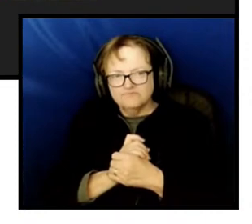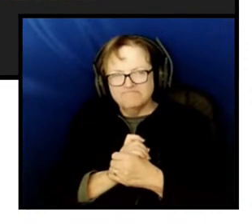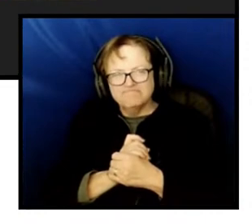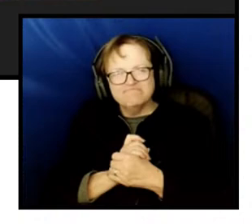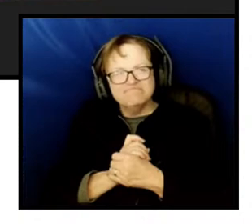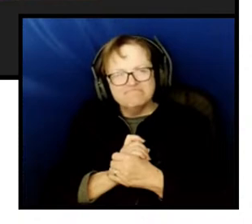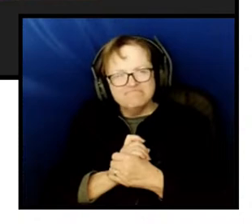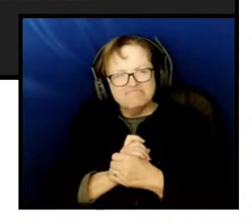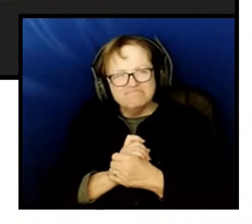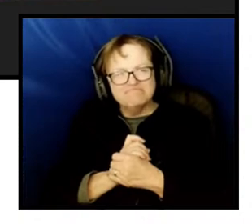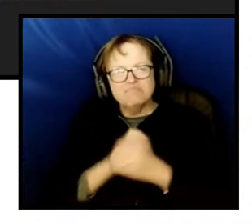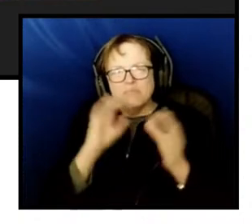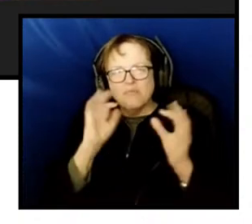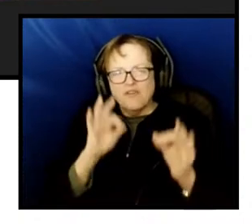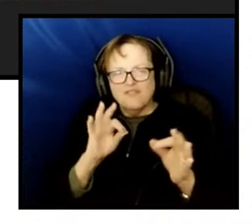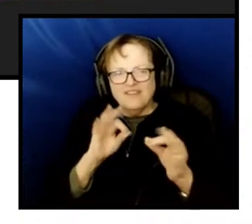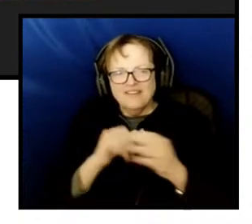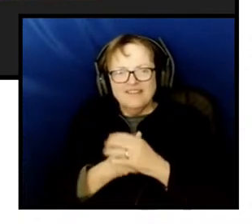Yeah, perfect.